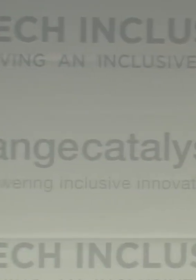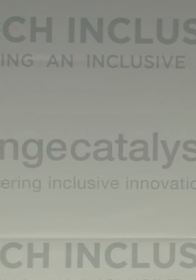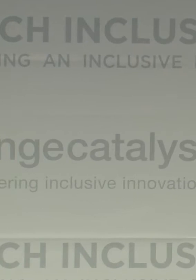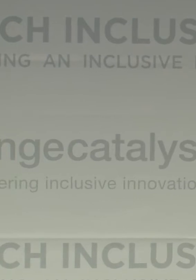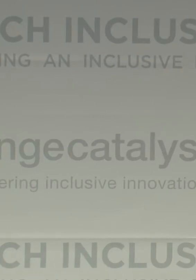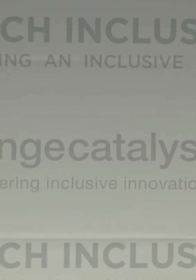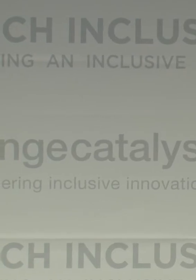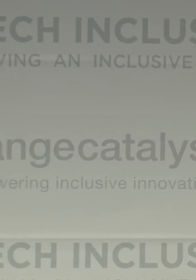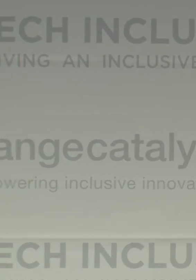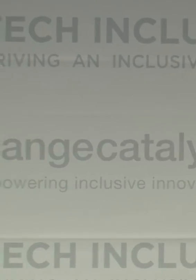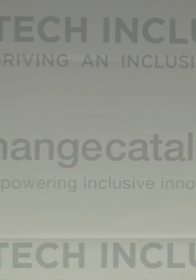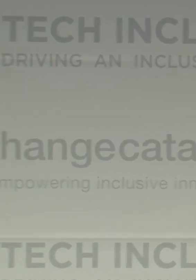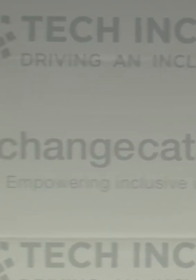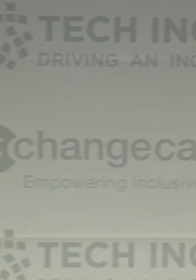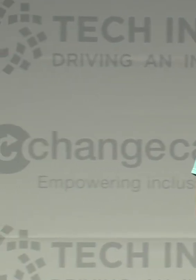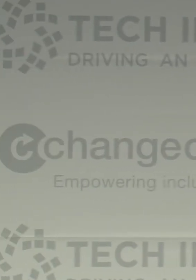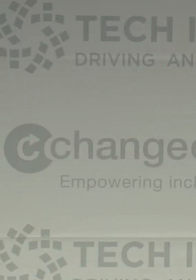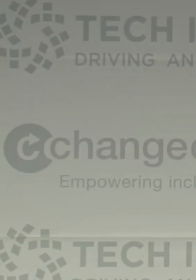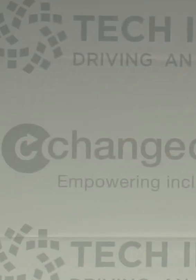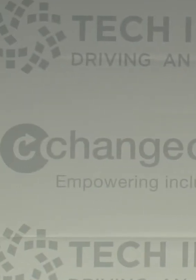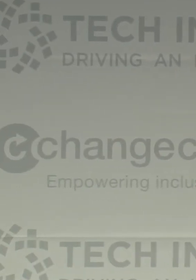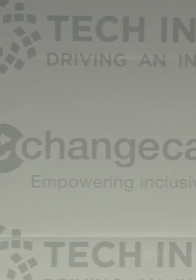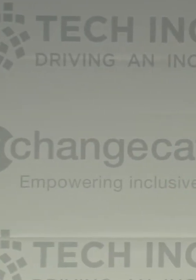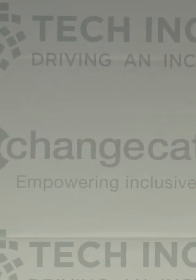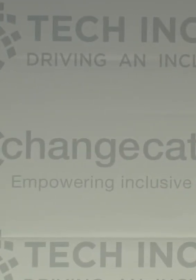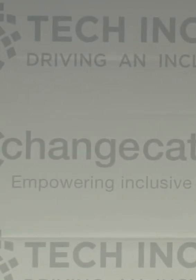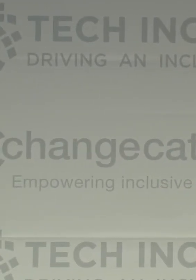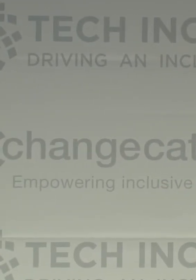and for them I stand here as well.